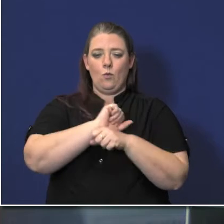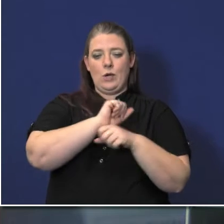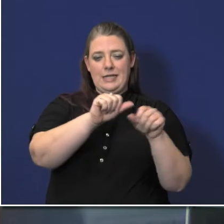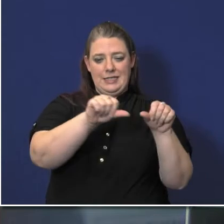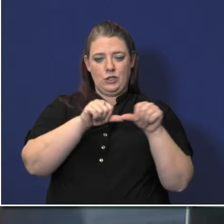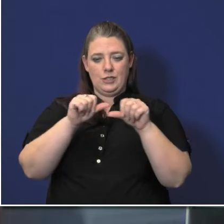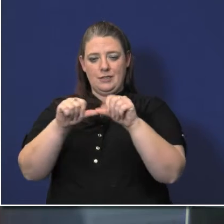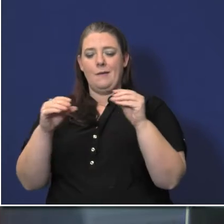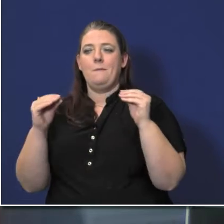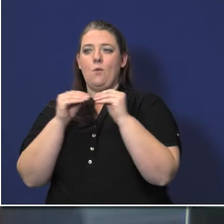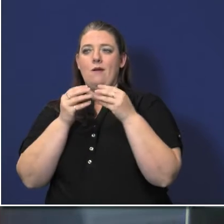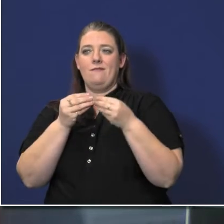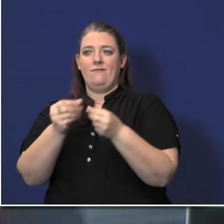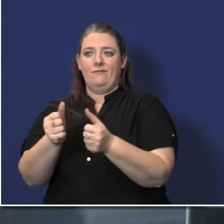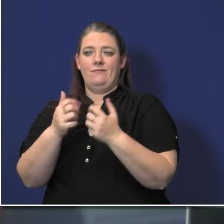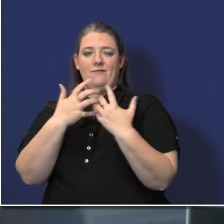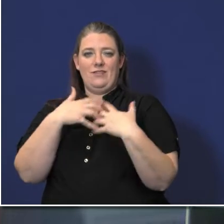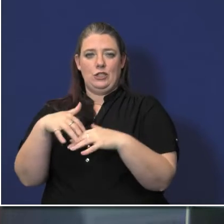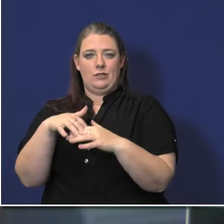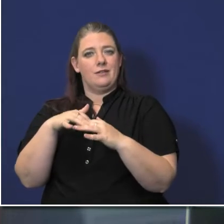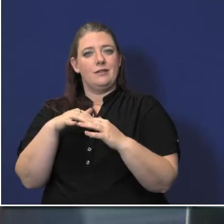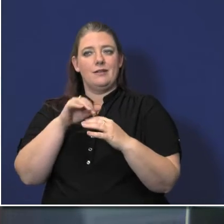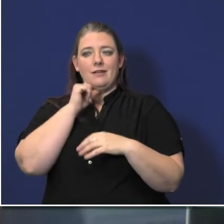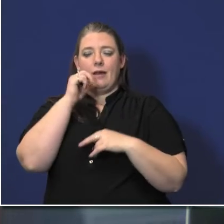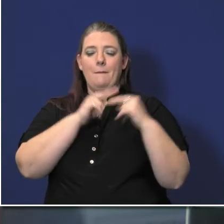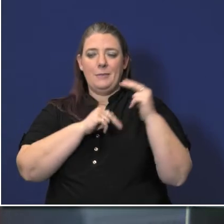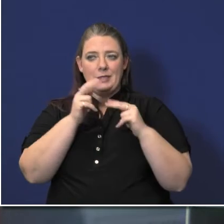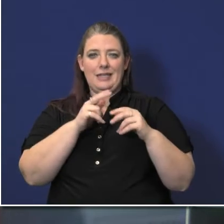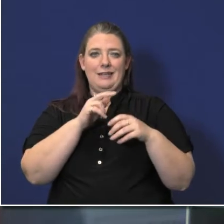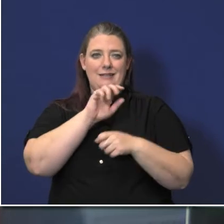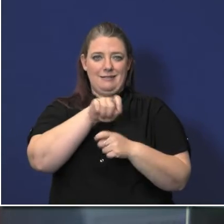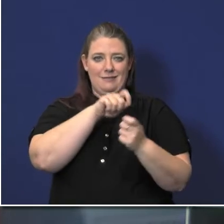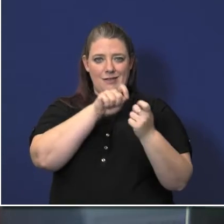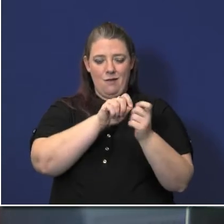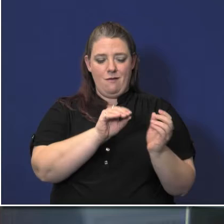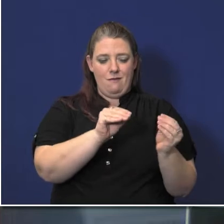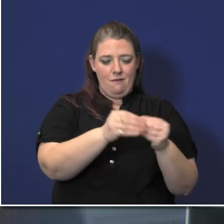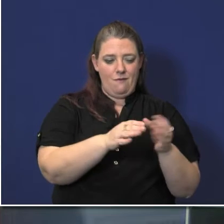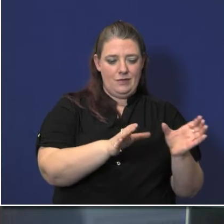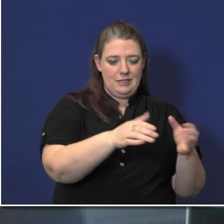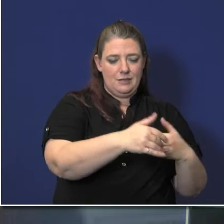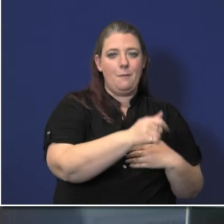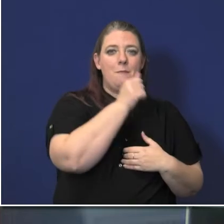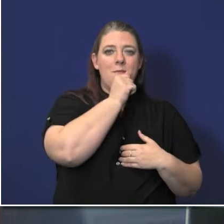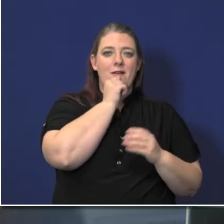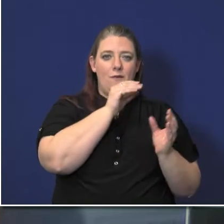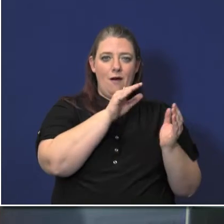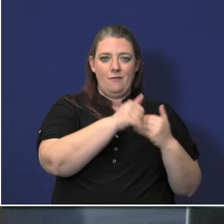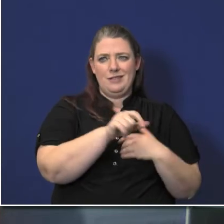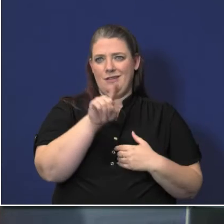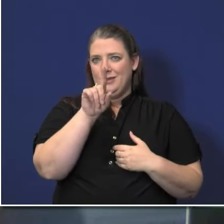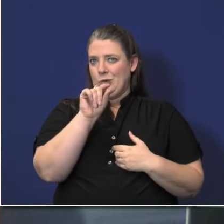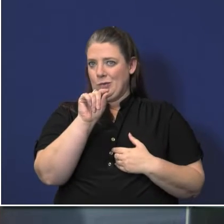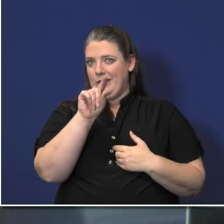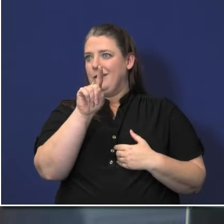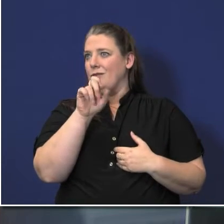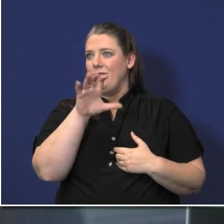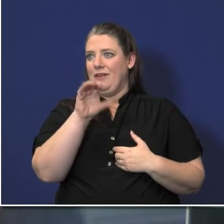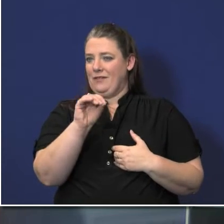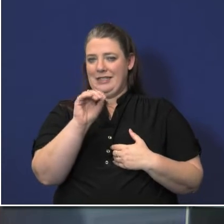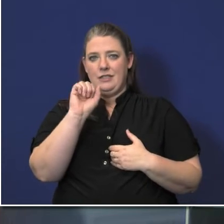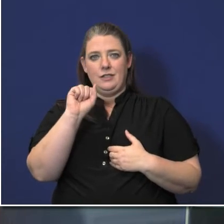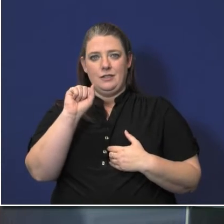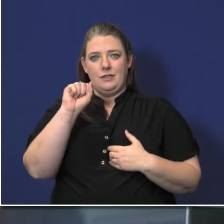more efficient way for us. Instead of building out an office, a private office of 120, 150 square feet, you're looking